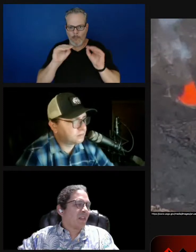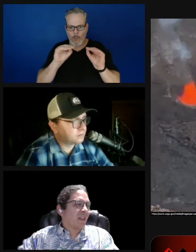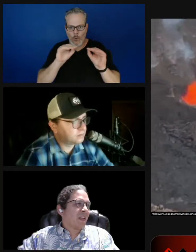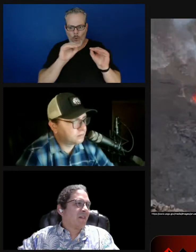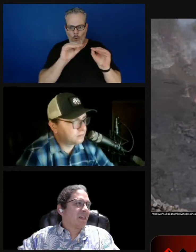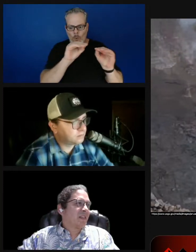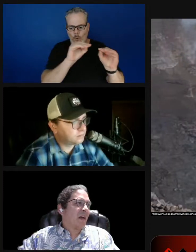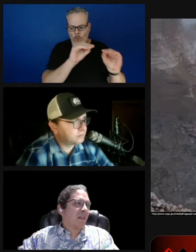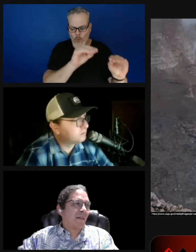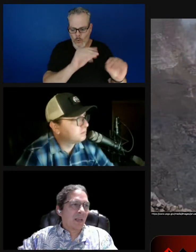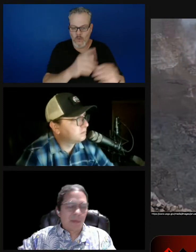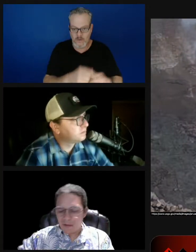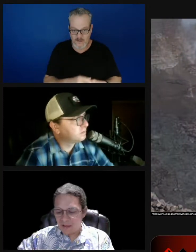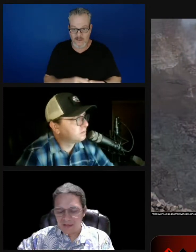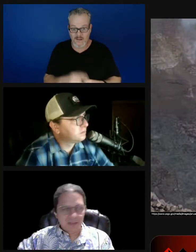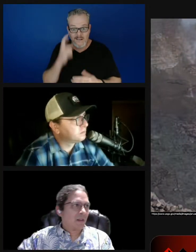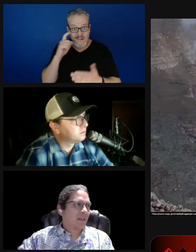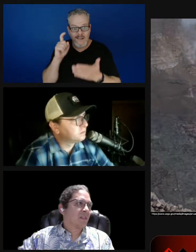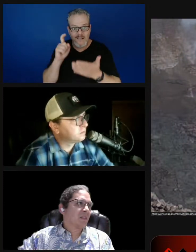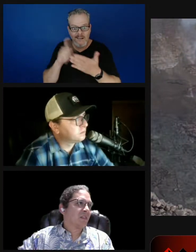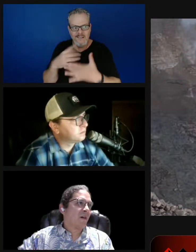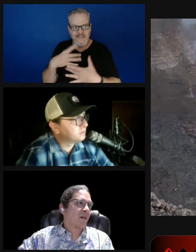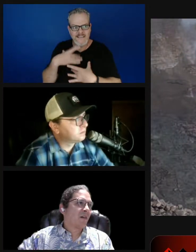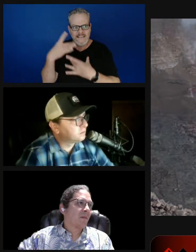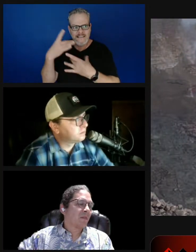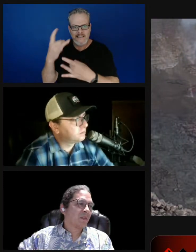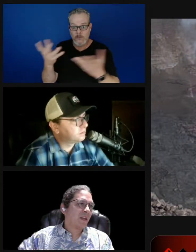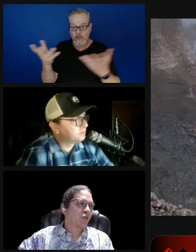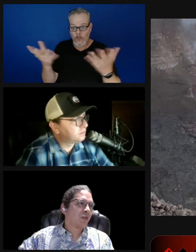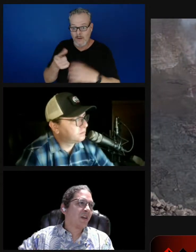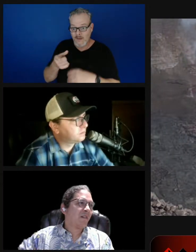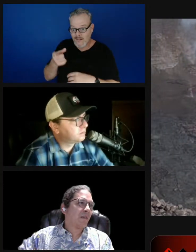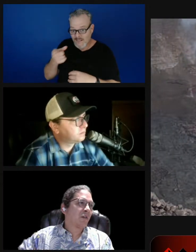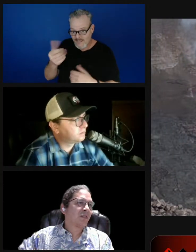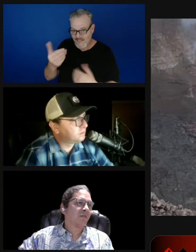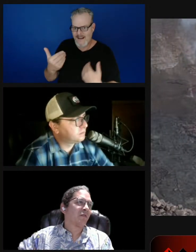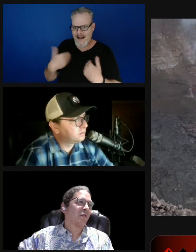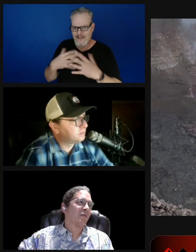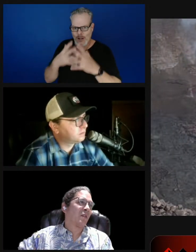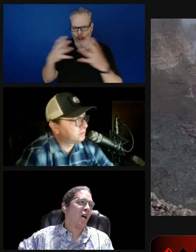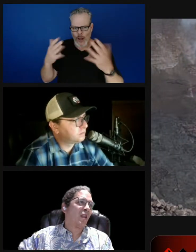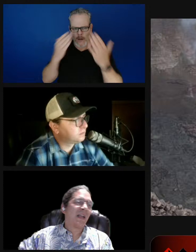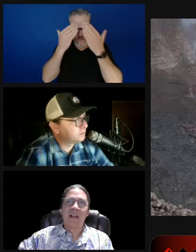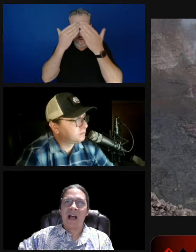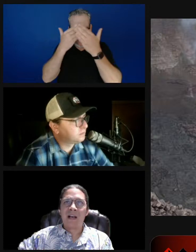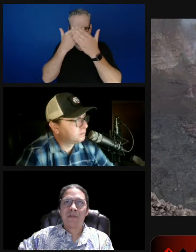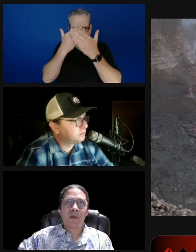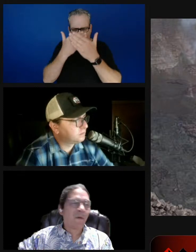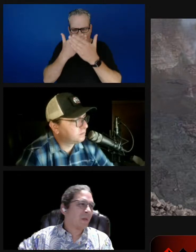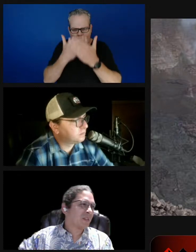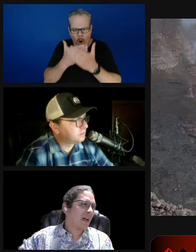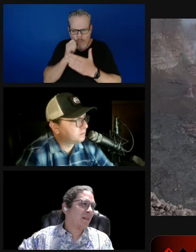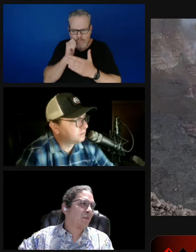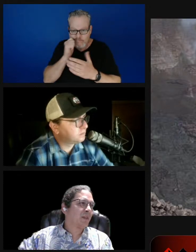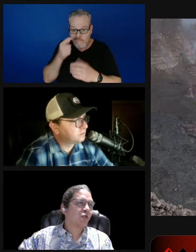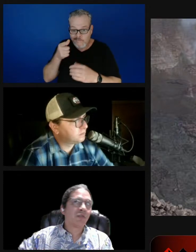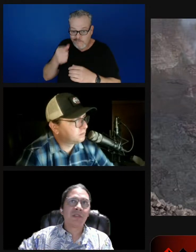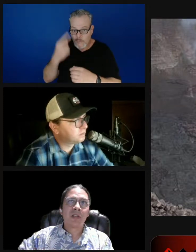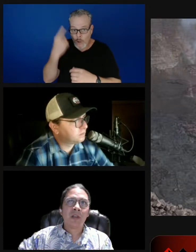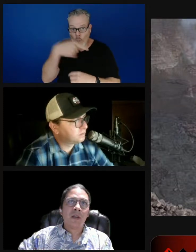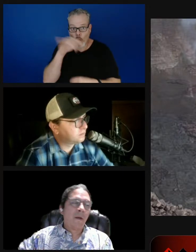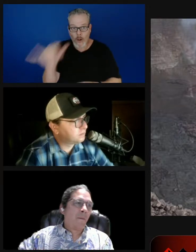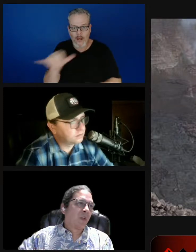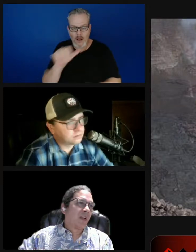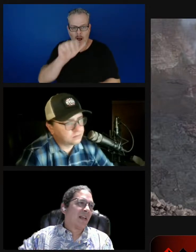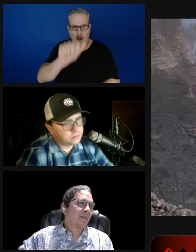really interesting thing here, you see how the lava coming out has a lot of this dark texture here that looks a lot like an a'a flow, these a'a flow